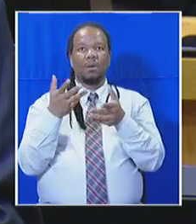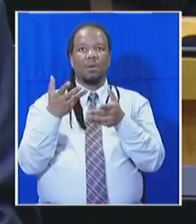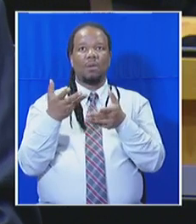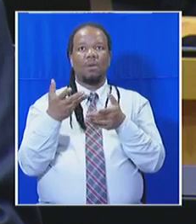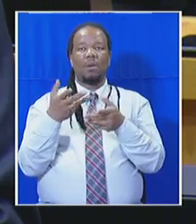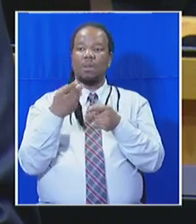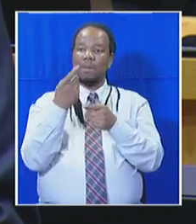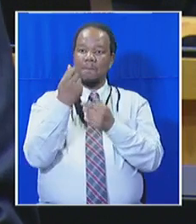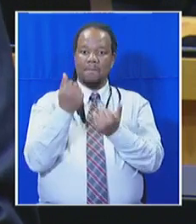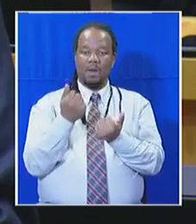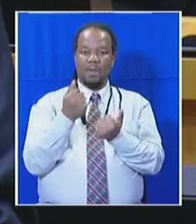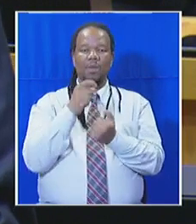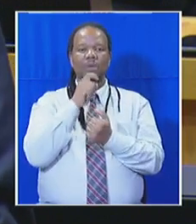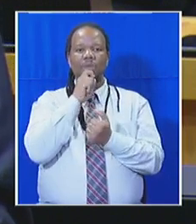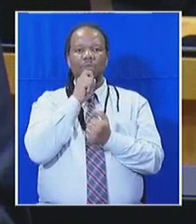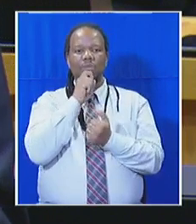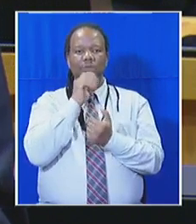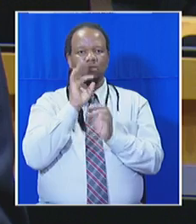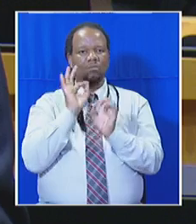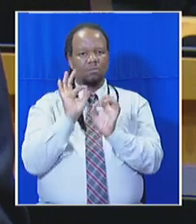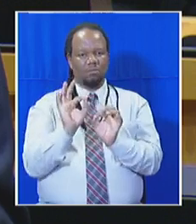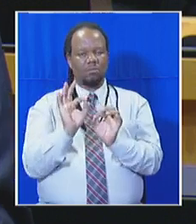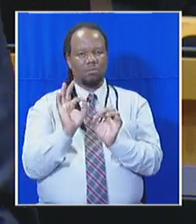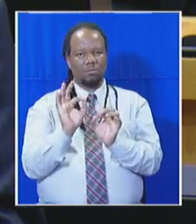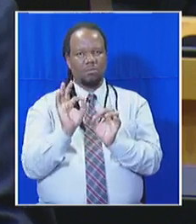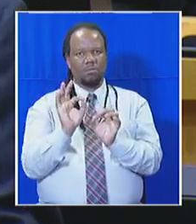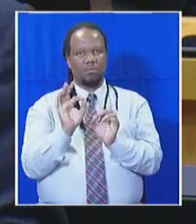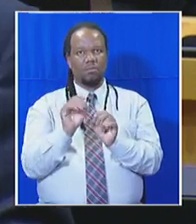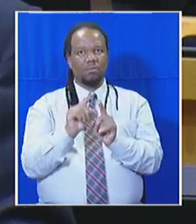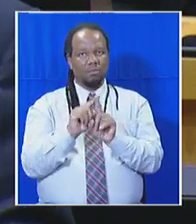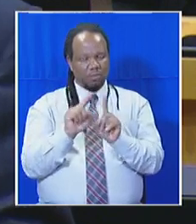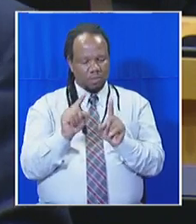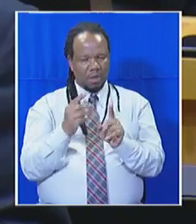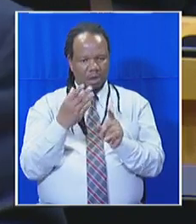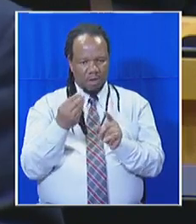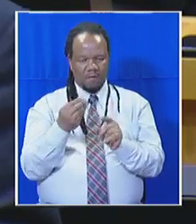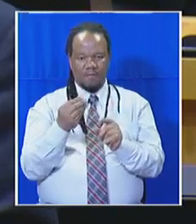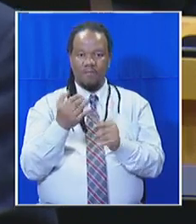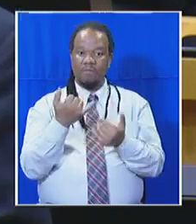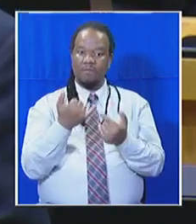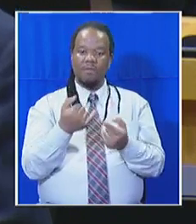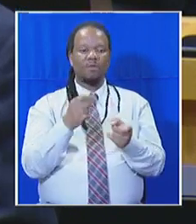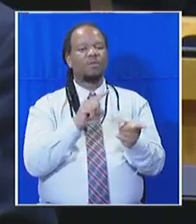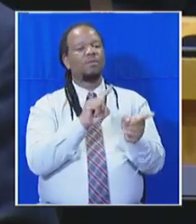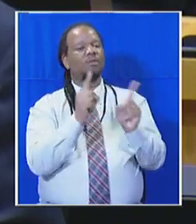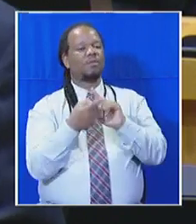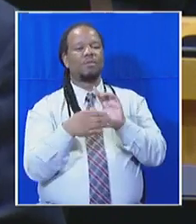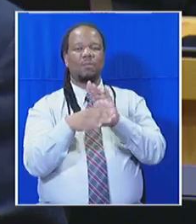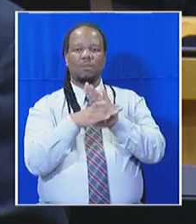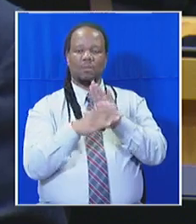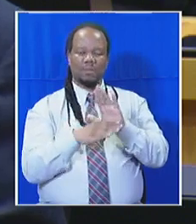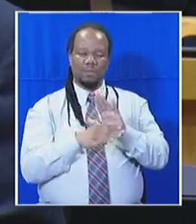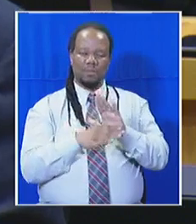use their money in order to ensure that we derive. Part of the transformation program must focus on